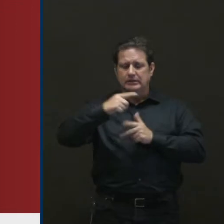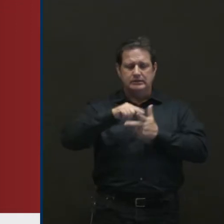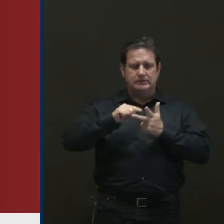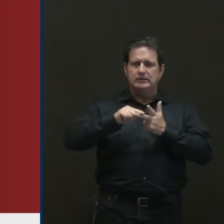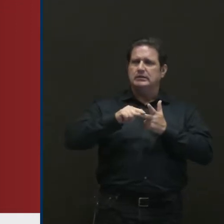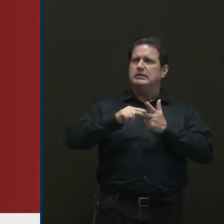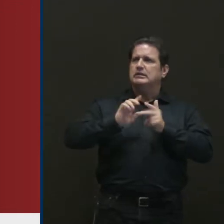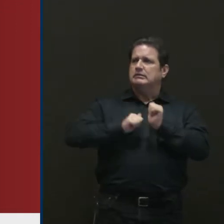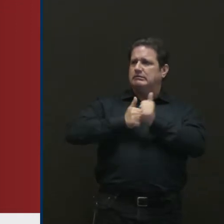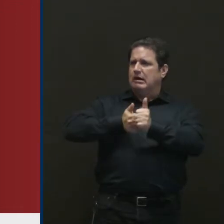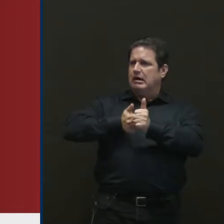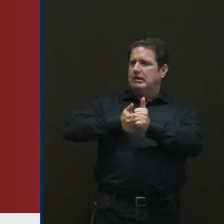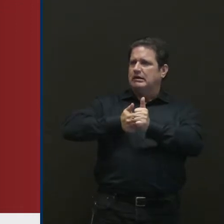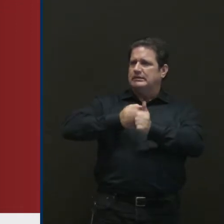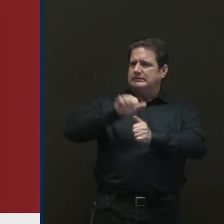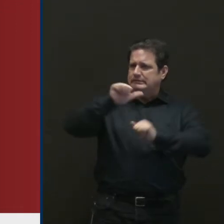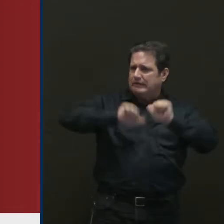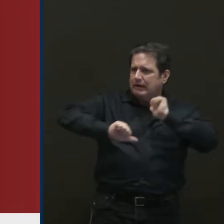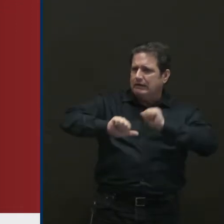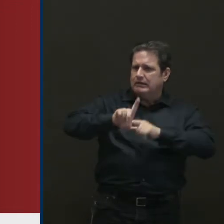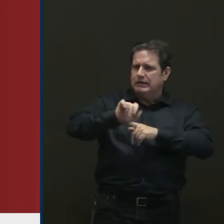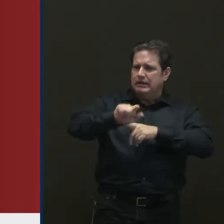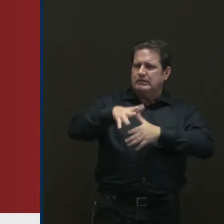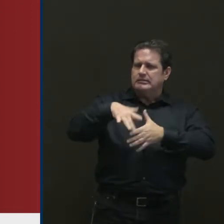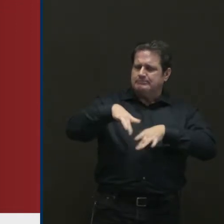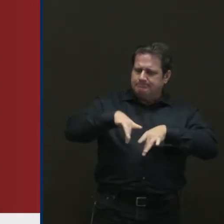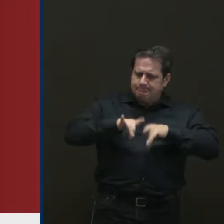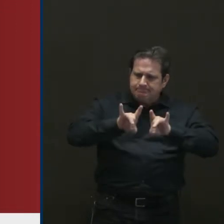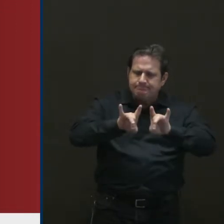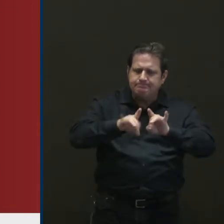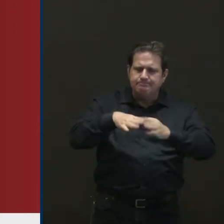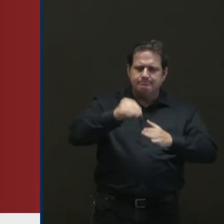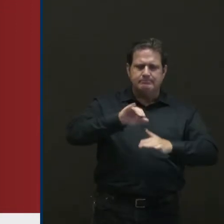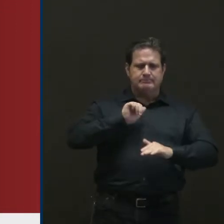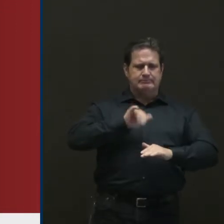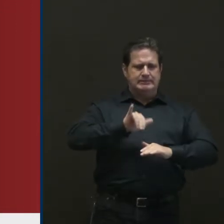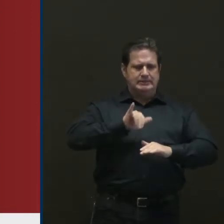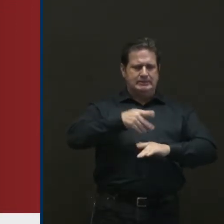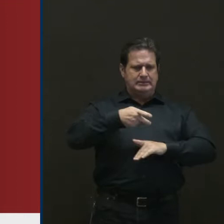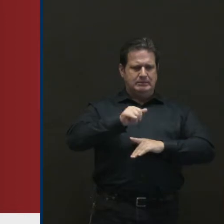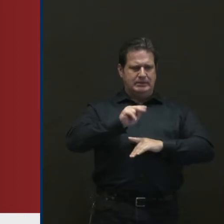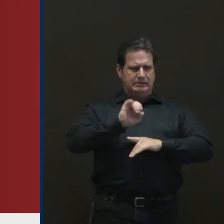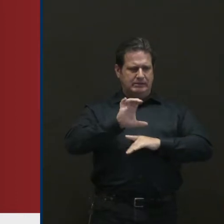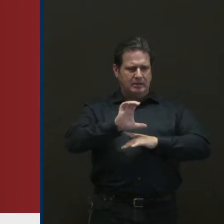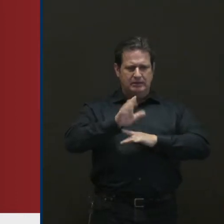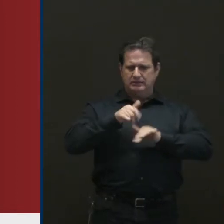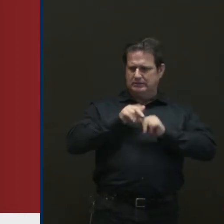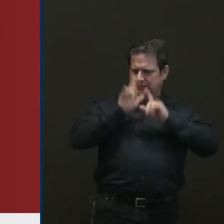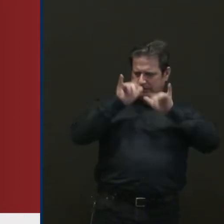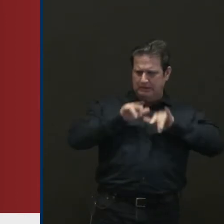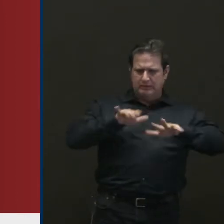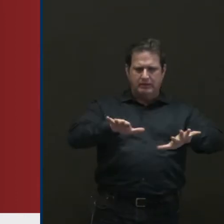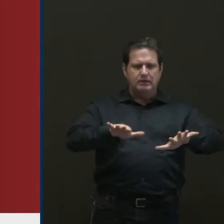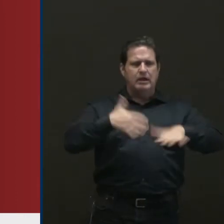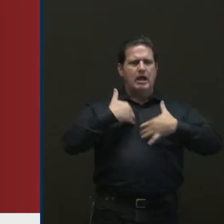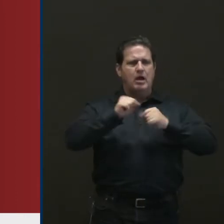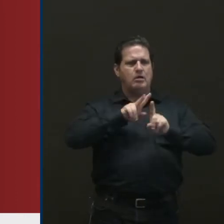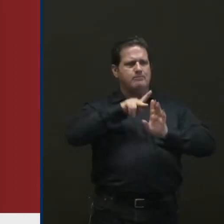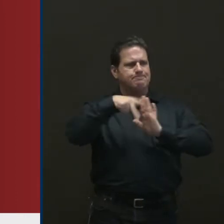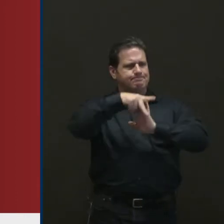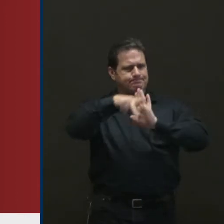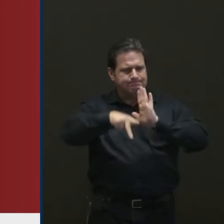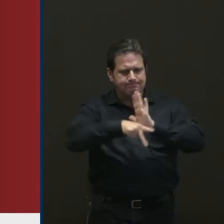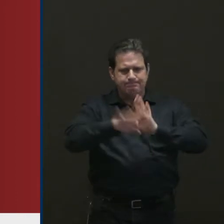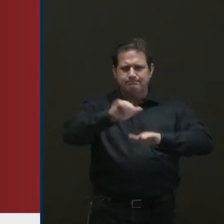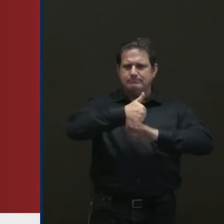following the science and the data, learning more about a pandemic science and public health principles. We've got a